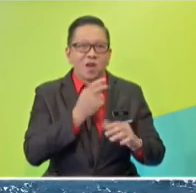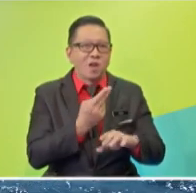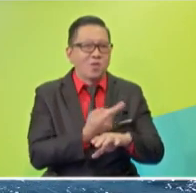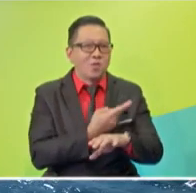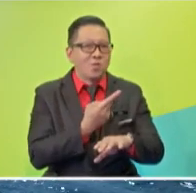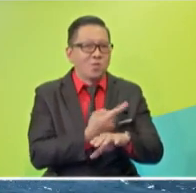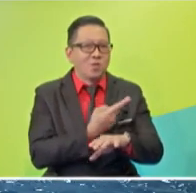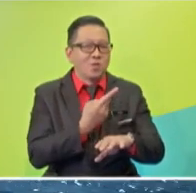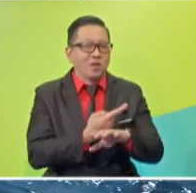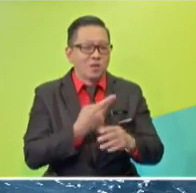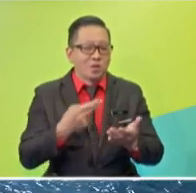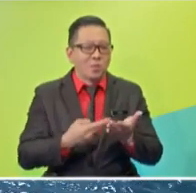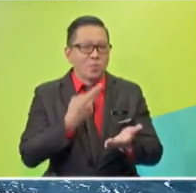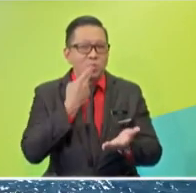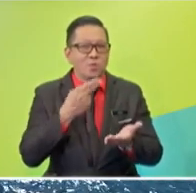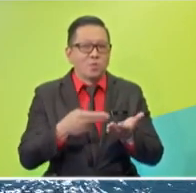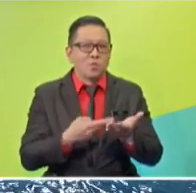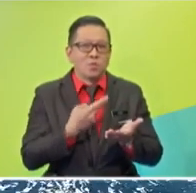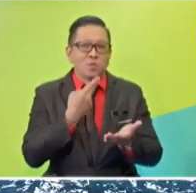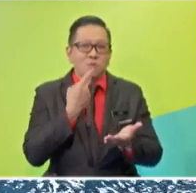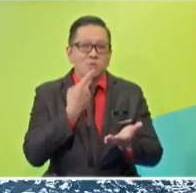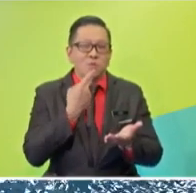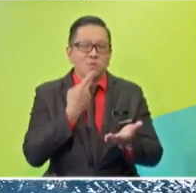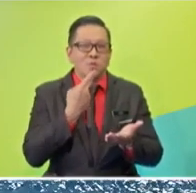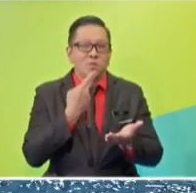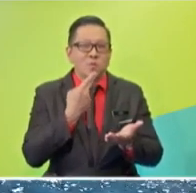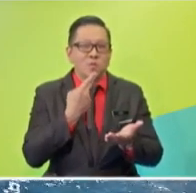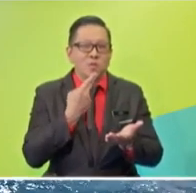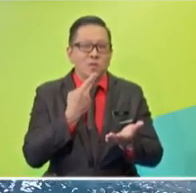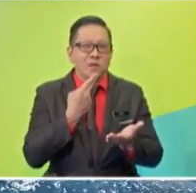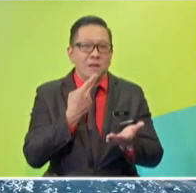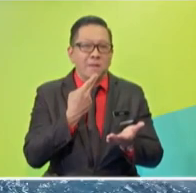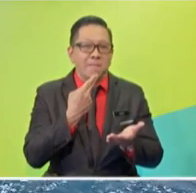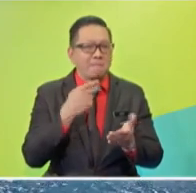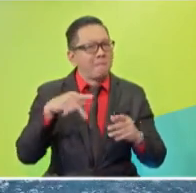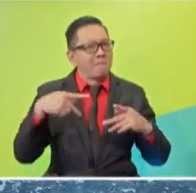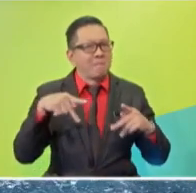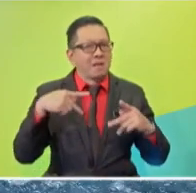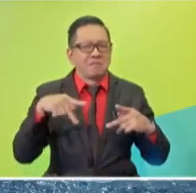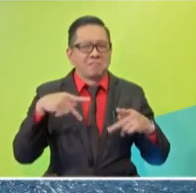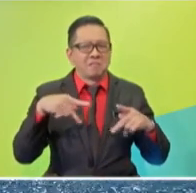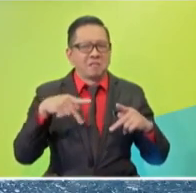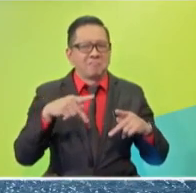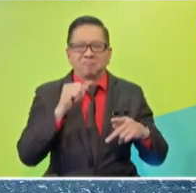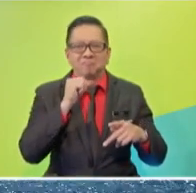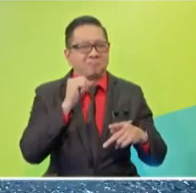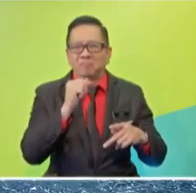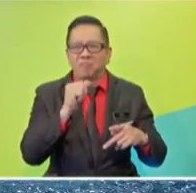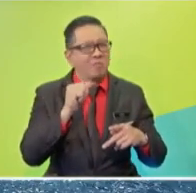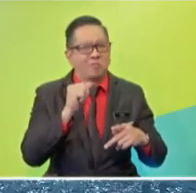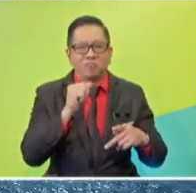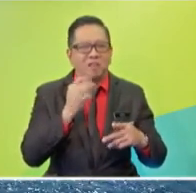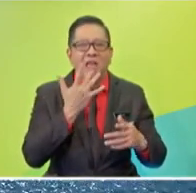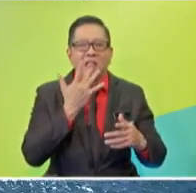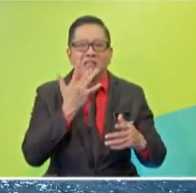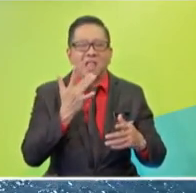spoon because it hasn't got any taste. Wooden and plastic spoons have their own taste, so you can't